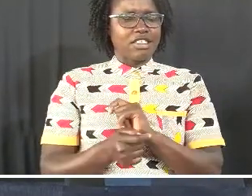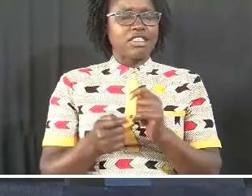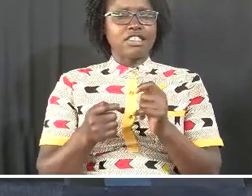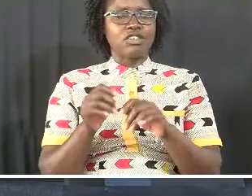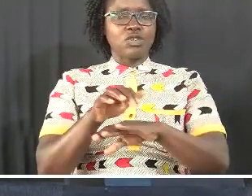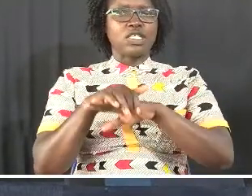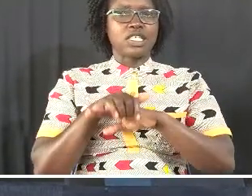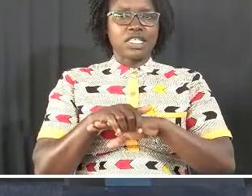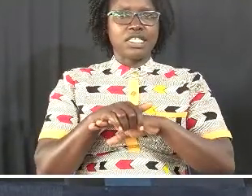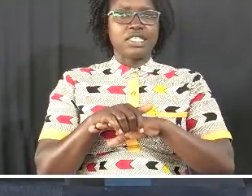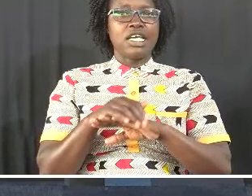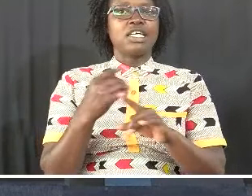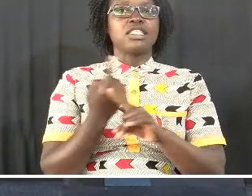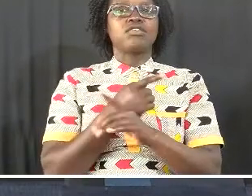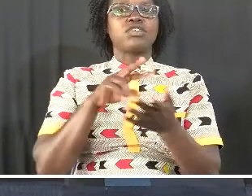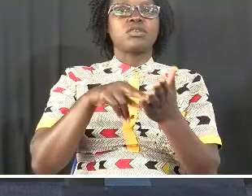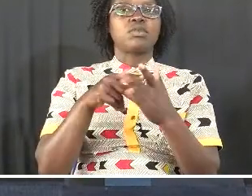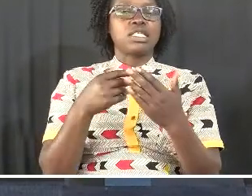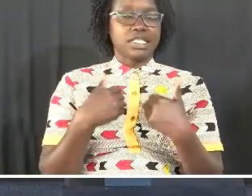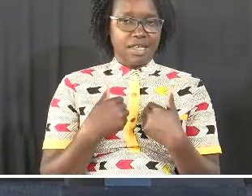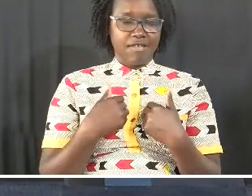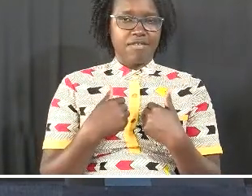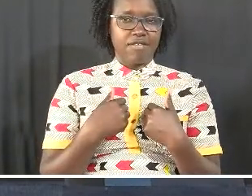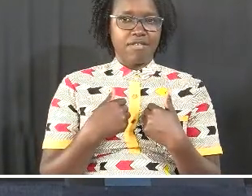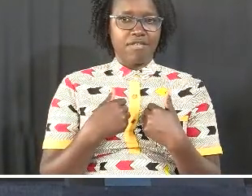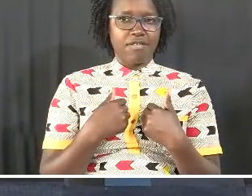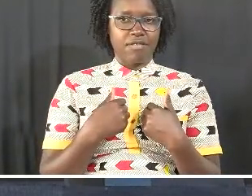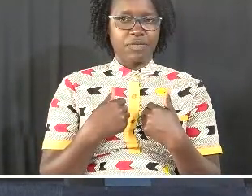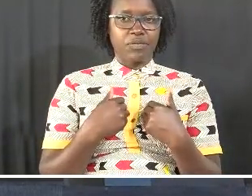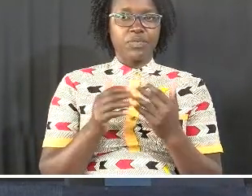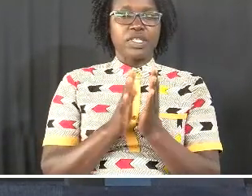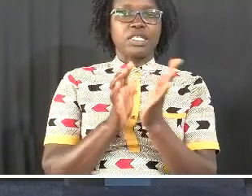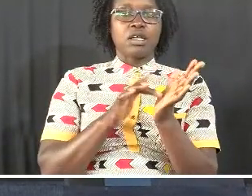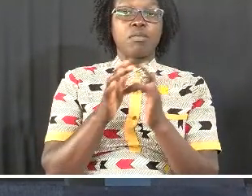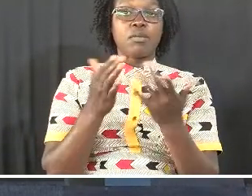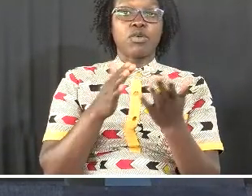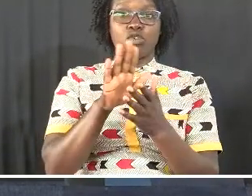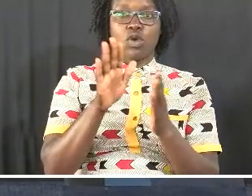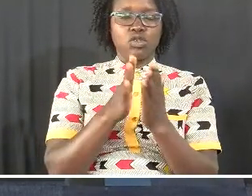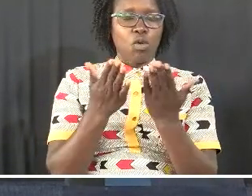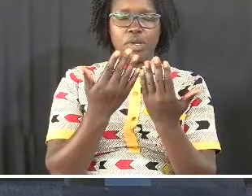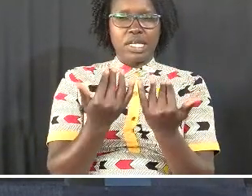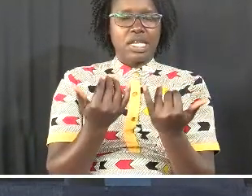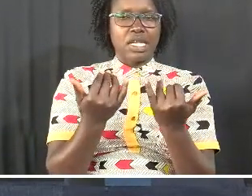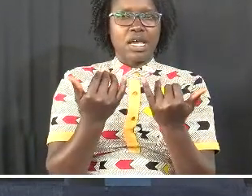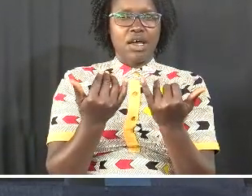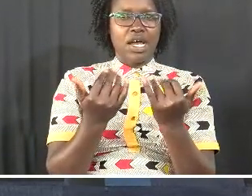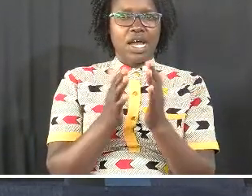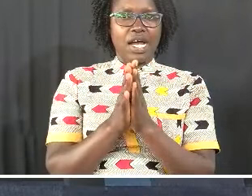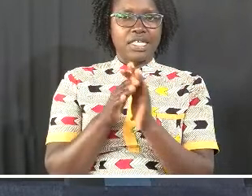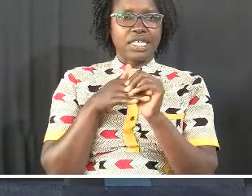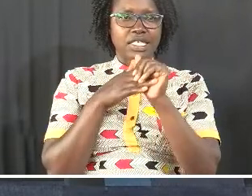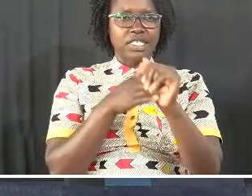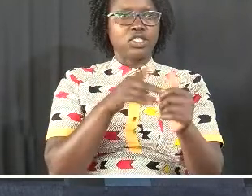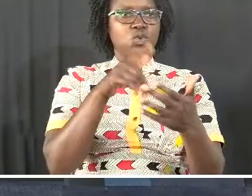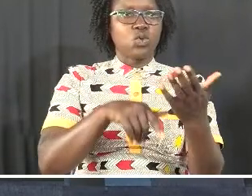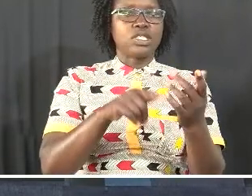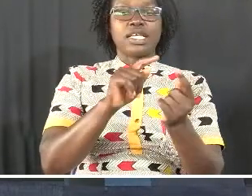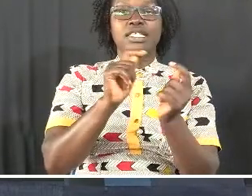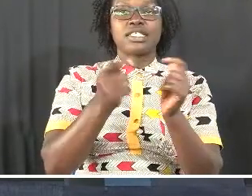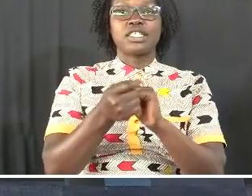has several translations. Open your Bibles right now and let me know what your translation